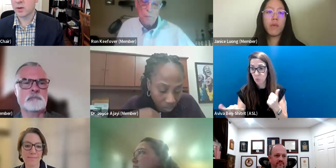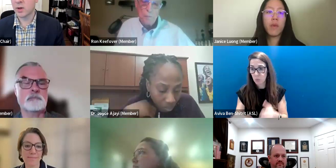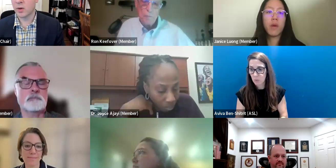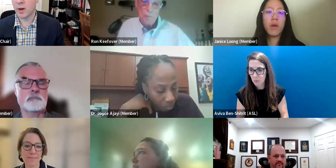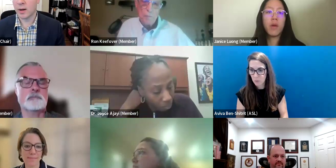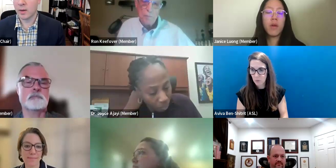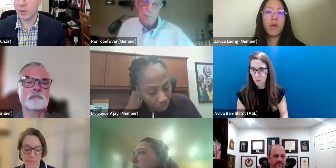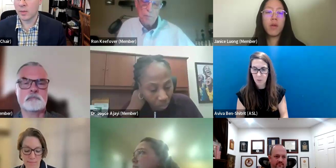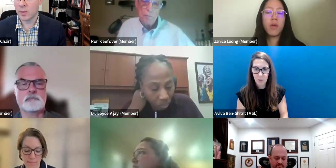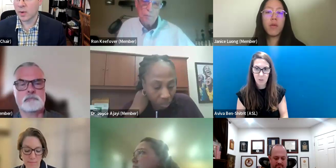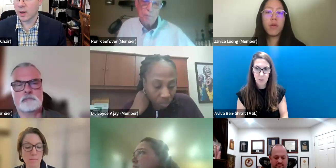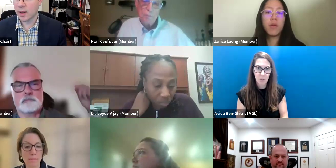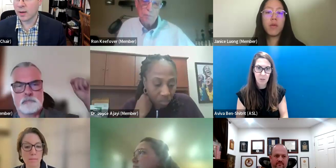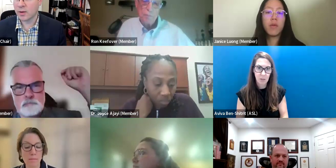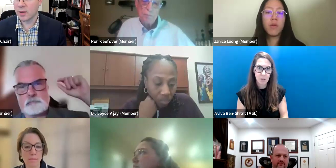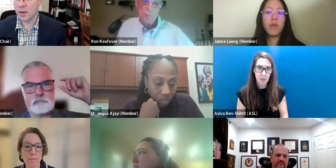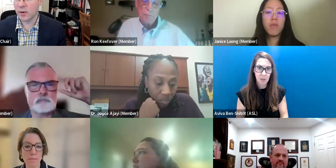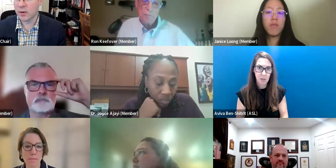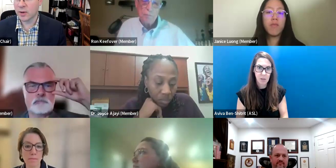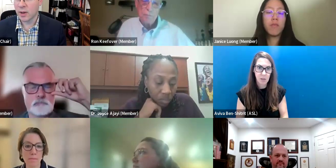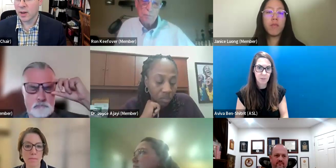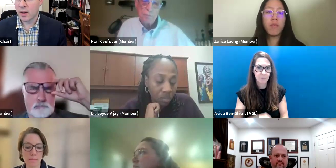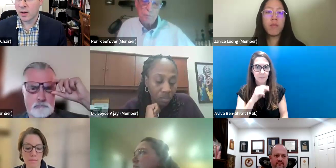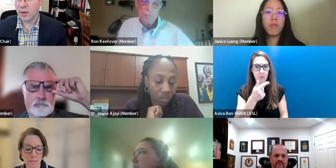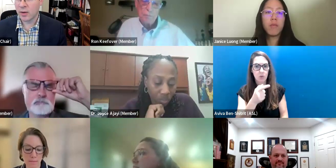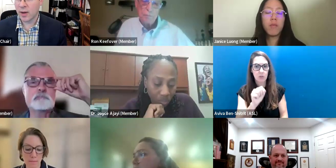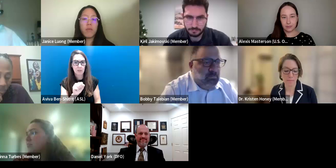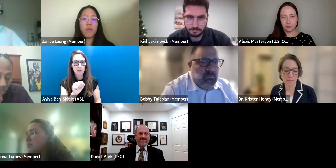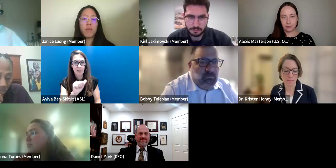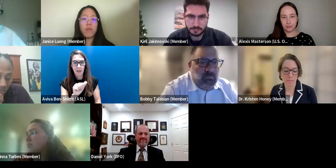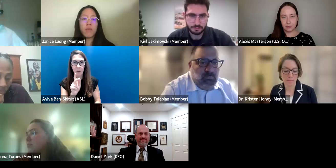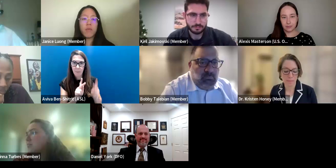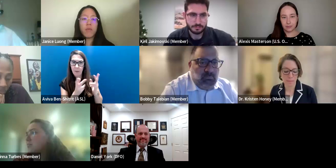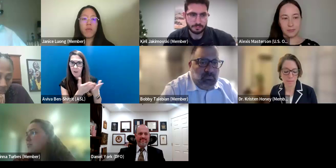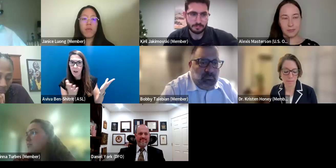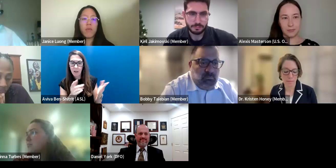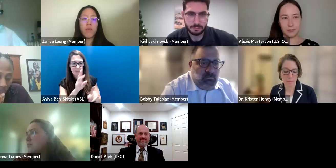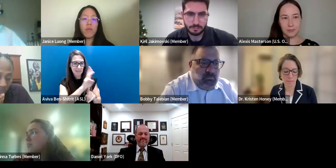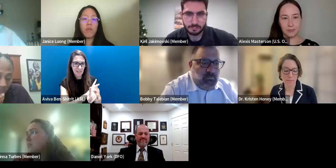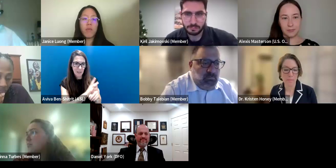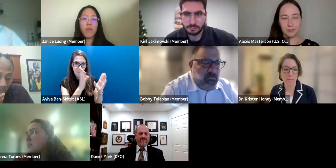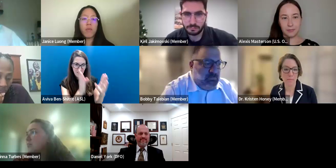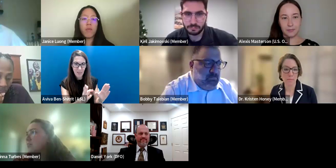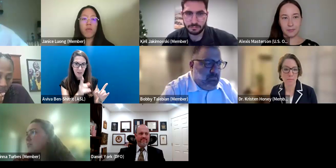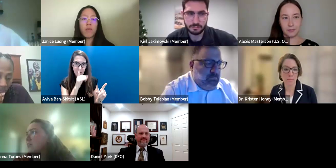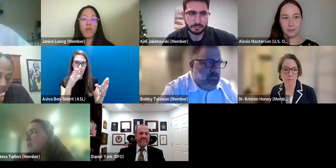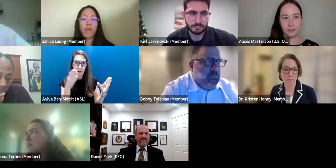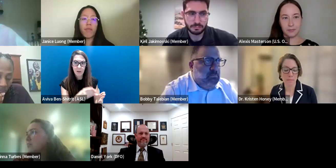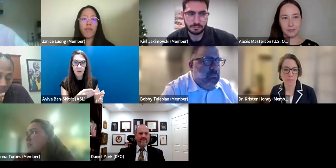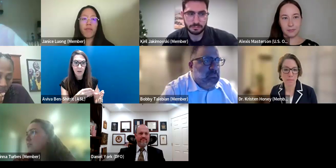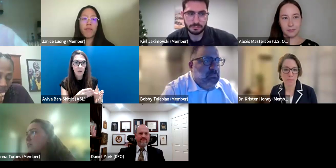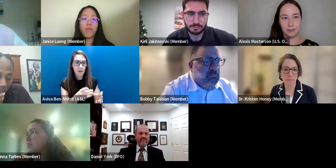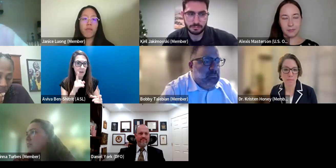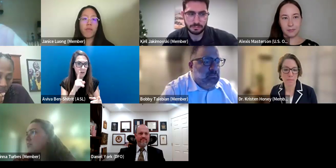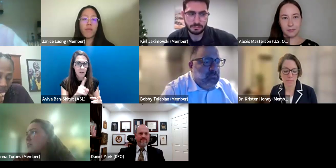Yeah, that's right. So GSA folks, half of the year is devoted to responding to this process.